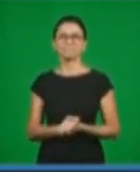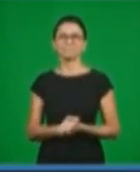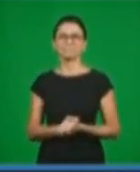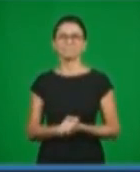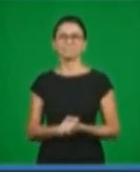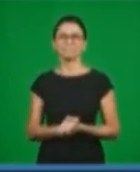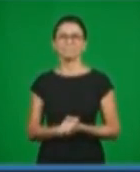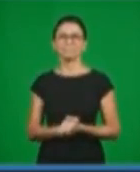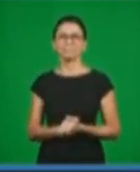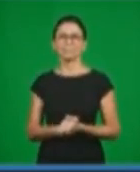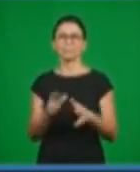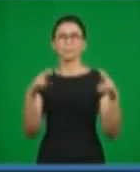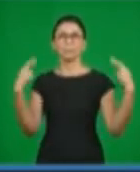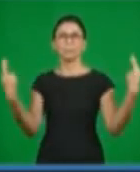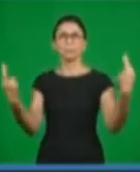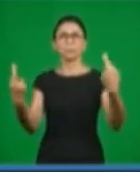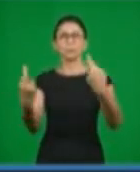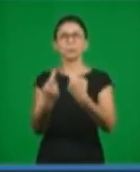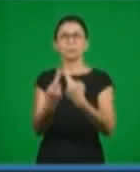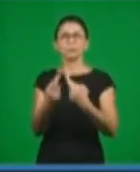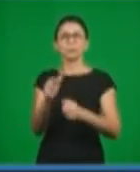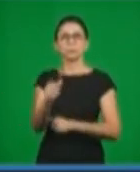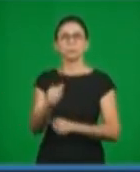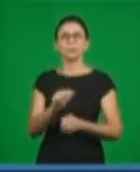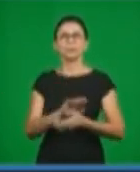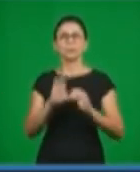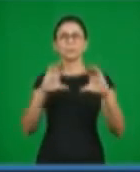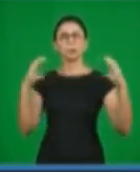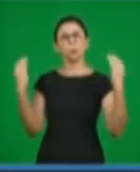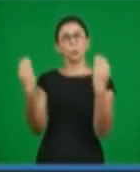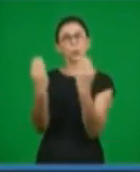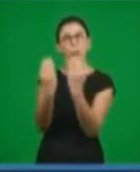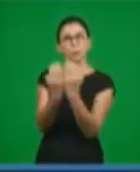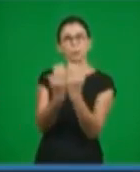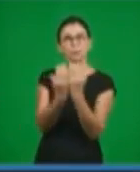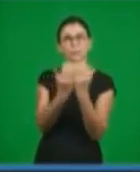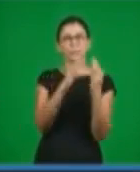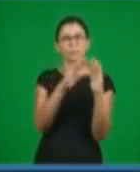the city, in the community, called Community of Rocinha,